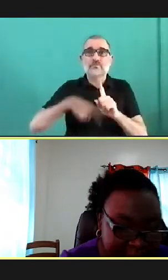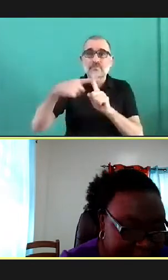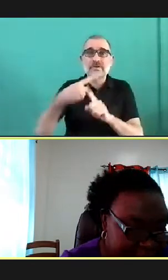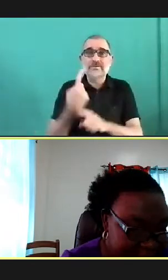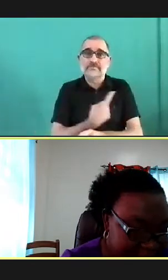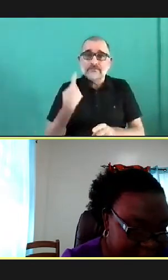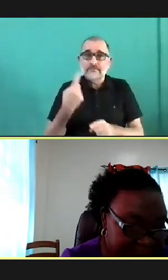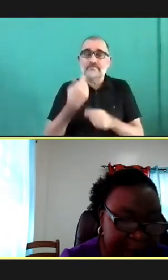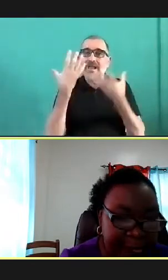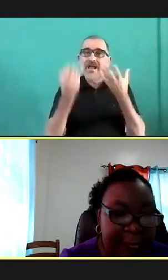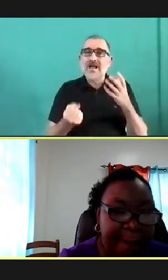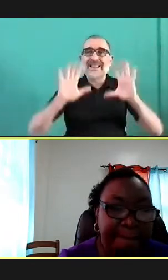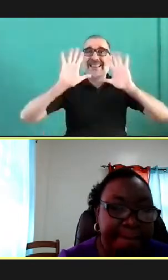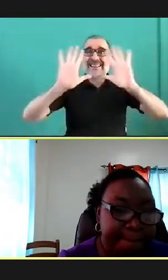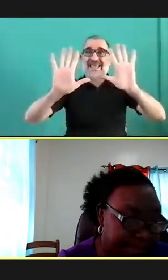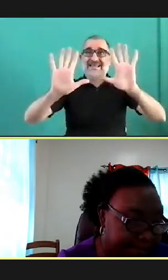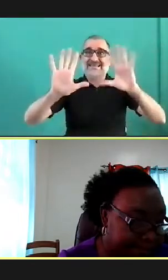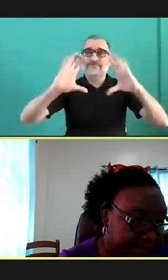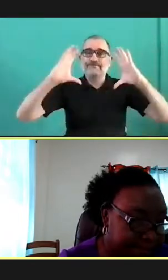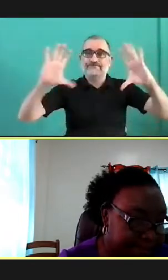and Region 6.